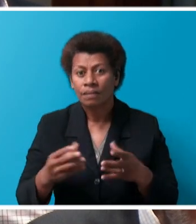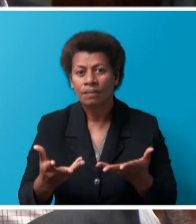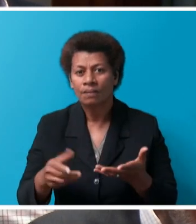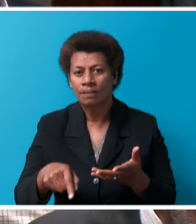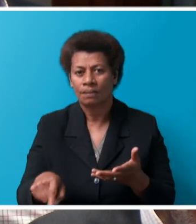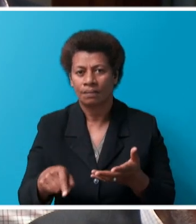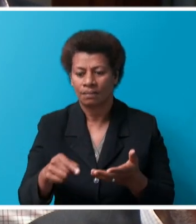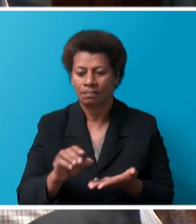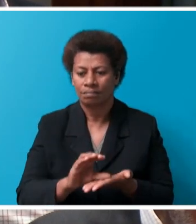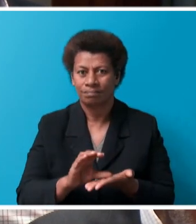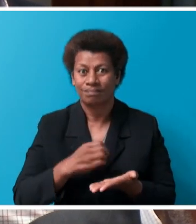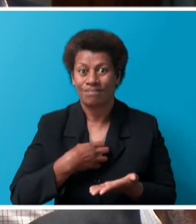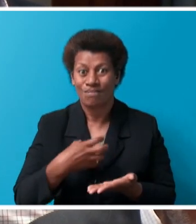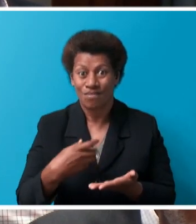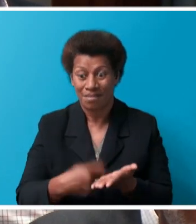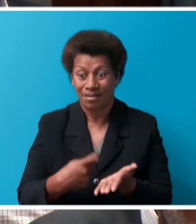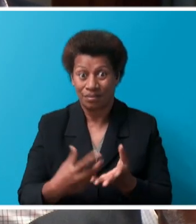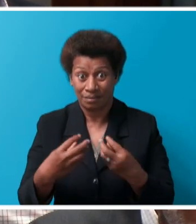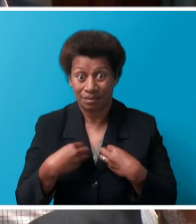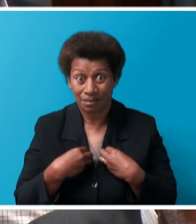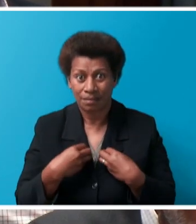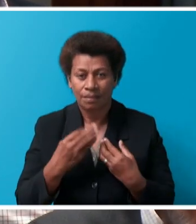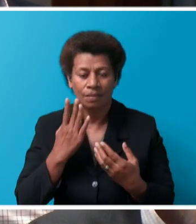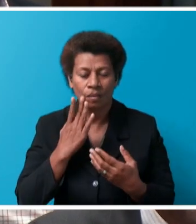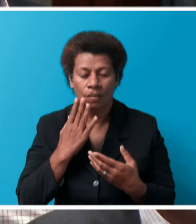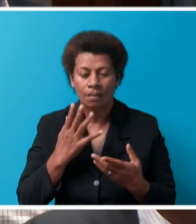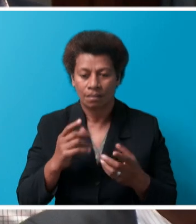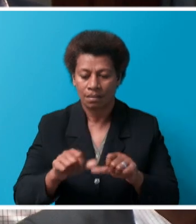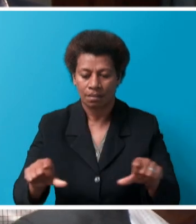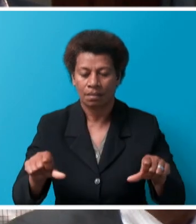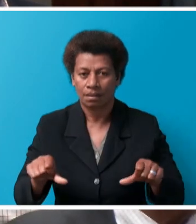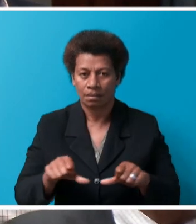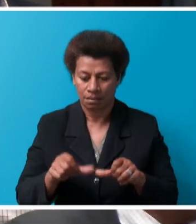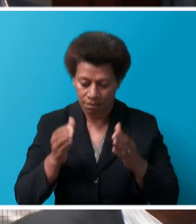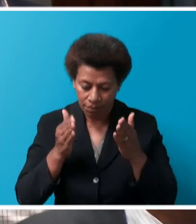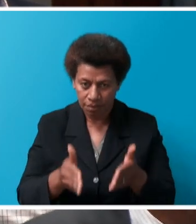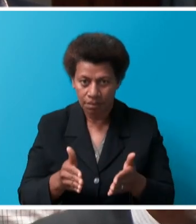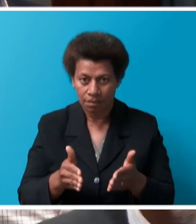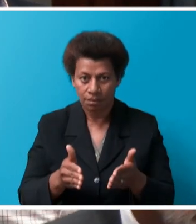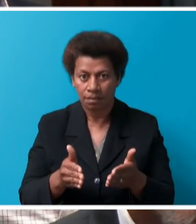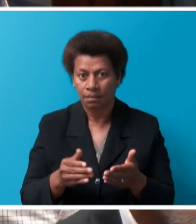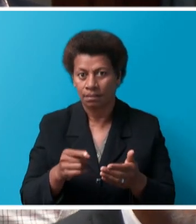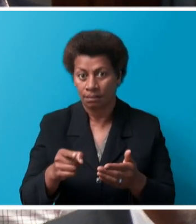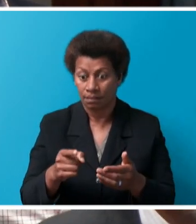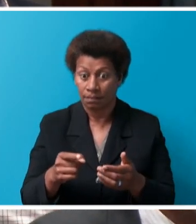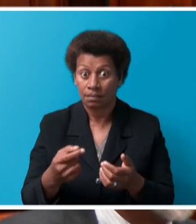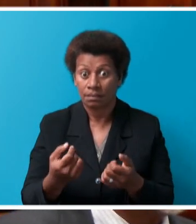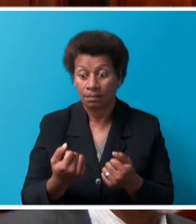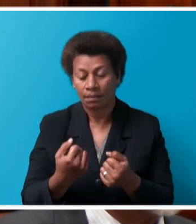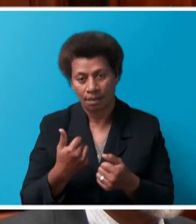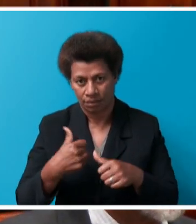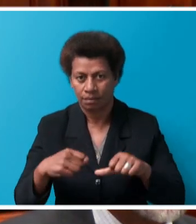It is a tangible goal that is strategically and revolutionarily achievable.